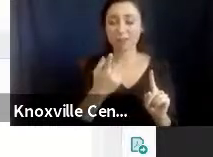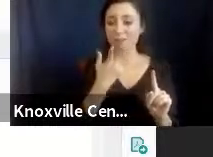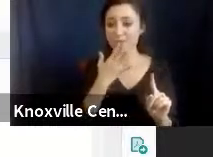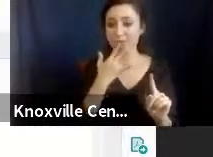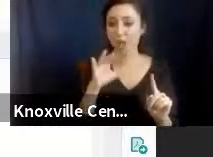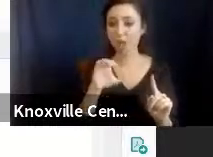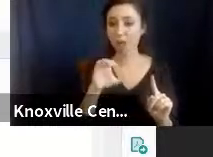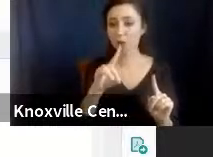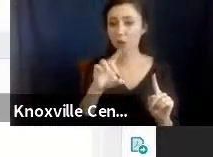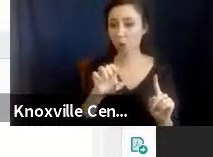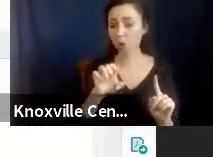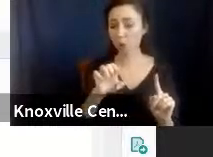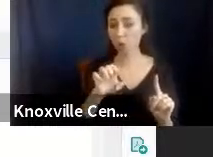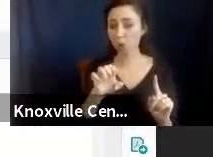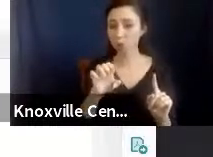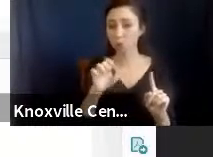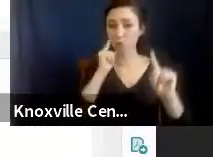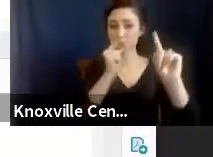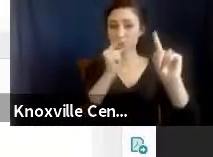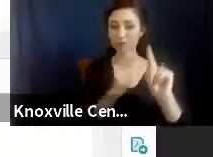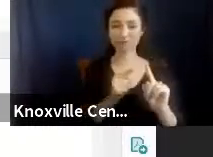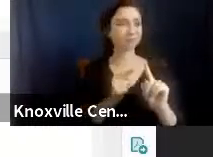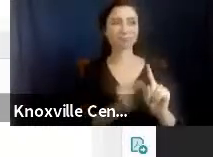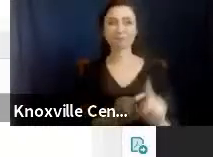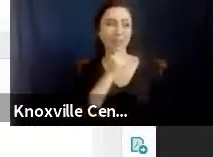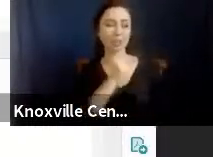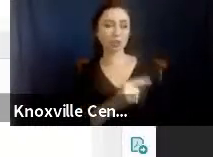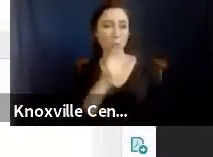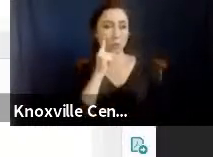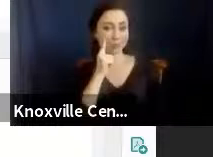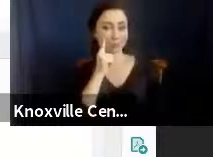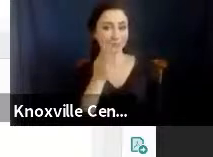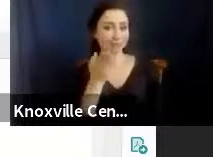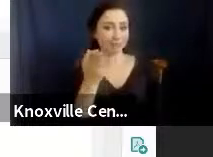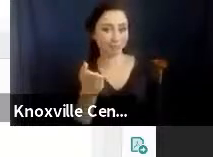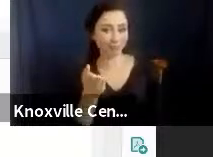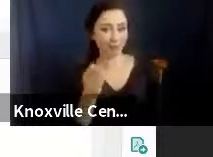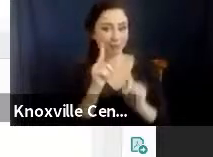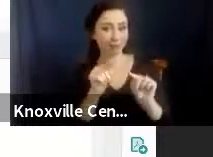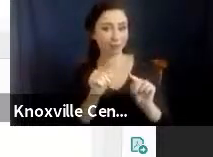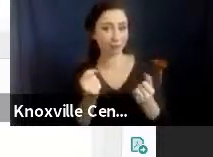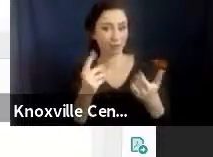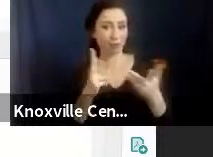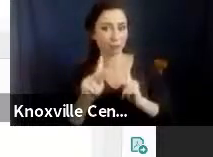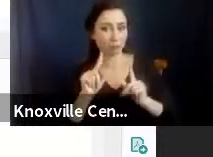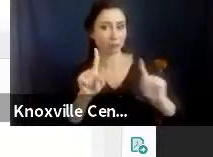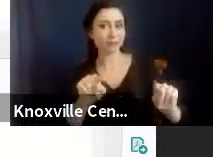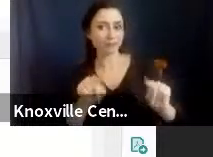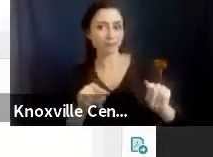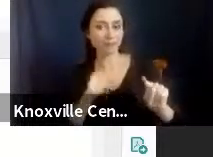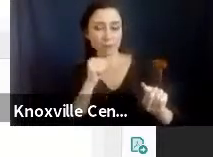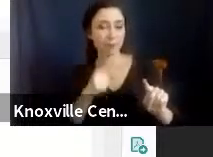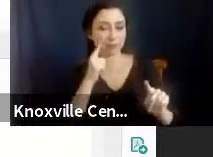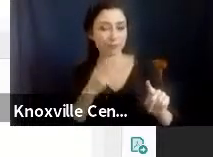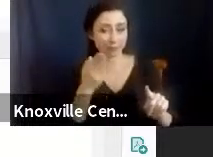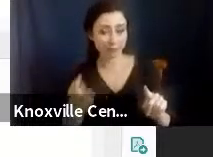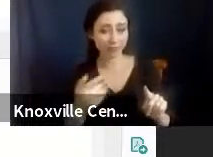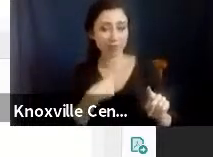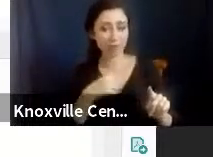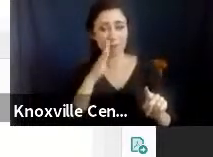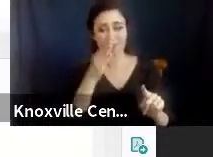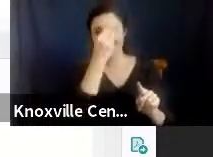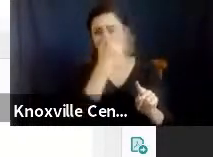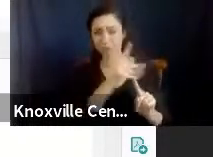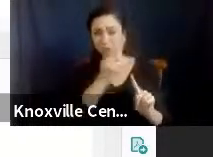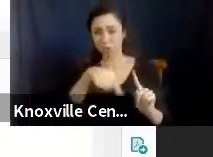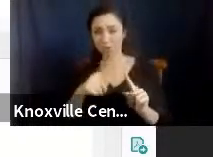benchmark. I don't think the attendance rate is on there. I have to get back to you on that. I'm not quite sure, but I don't think the attendance rate is